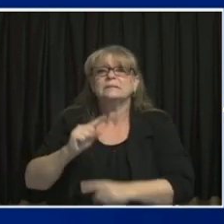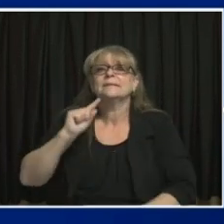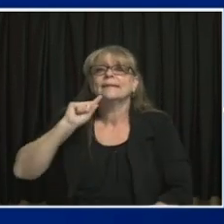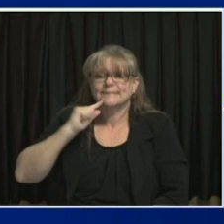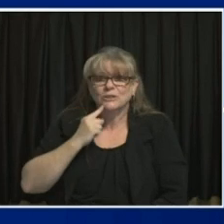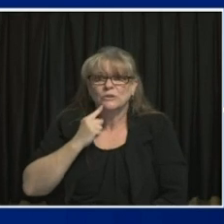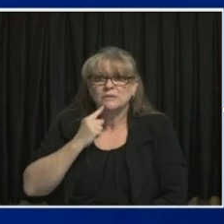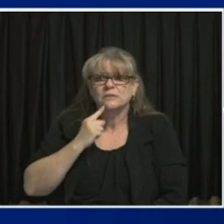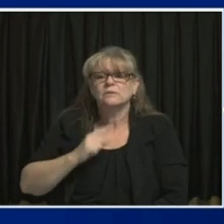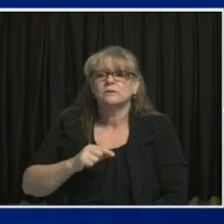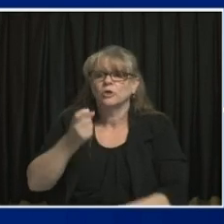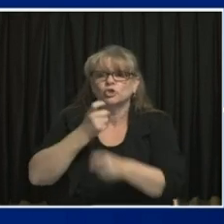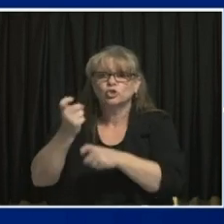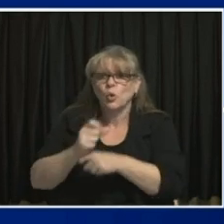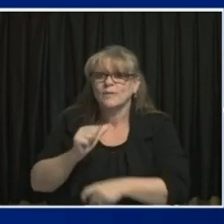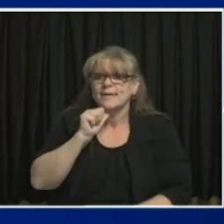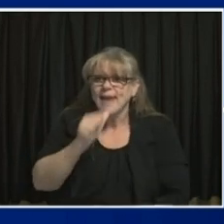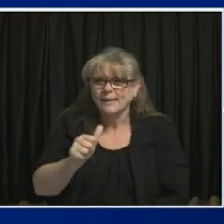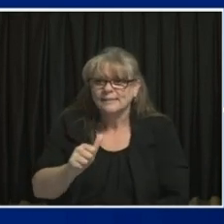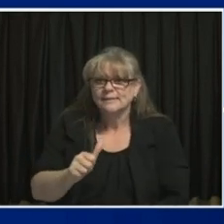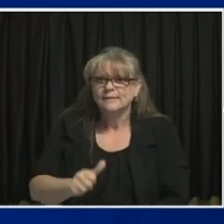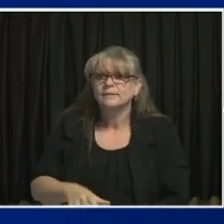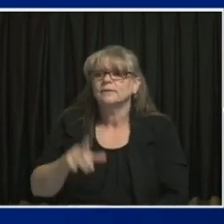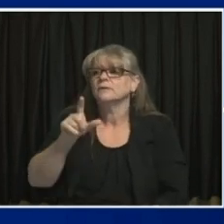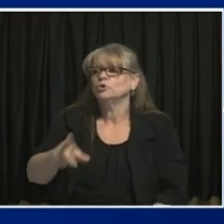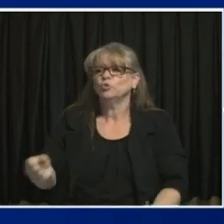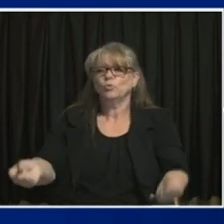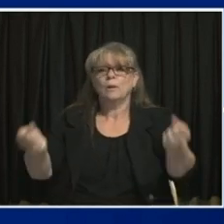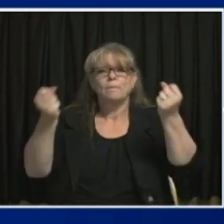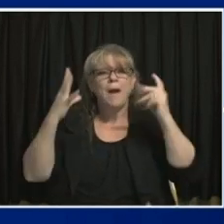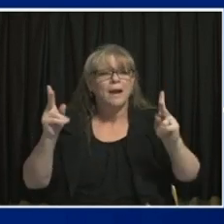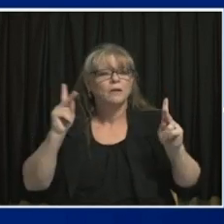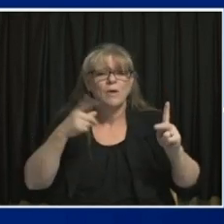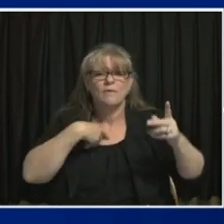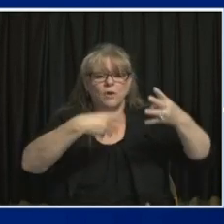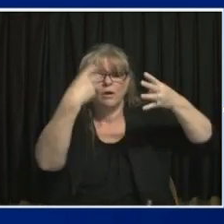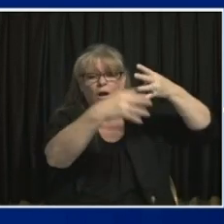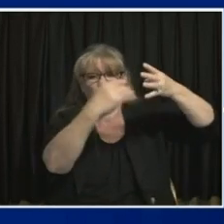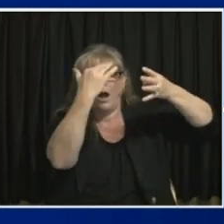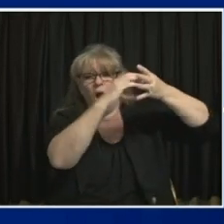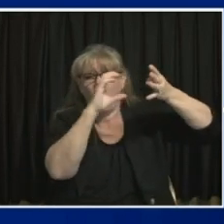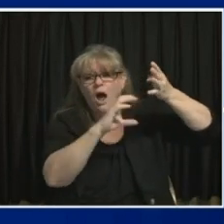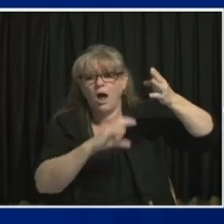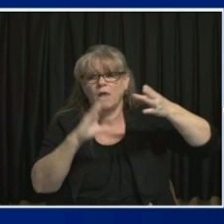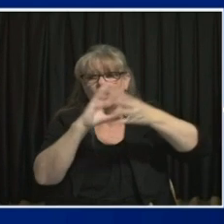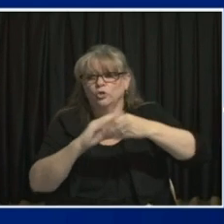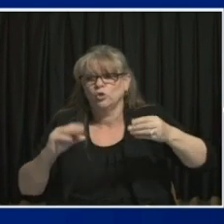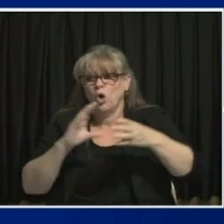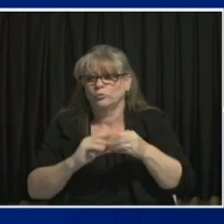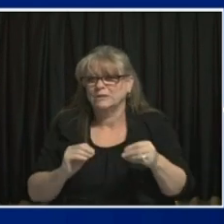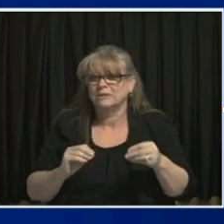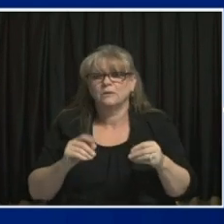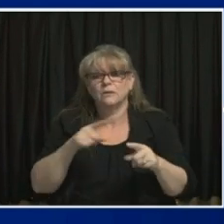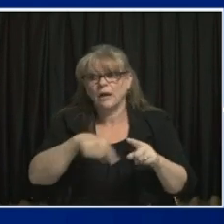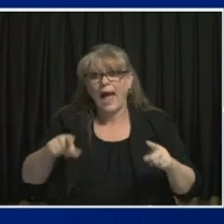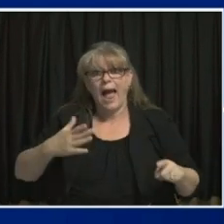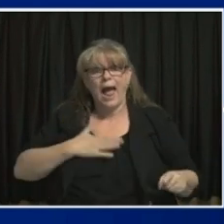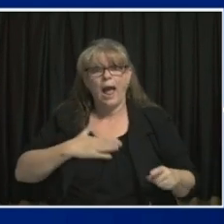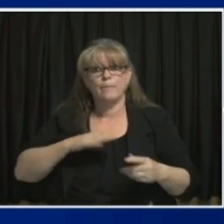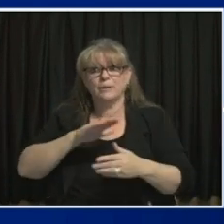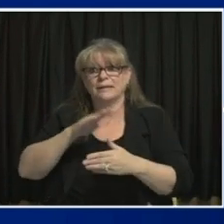1,000 Colorado stories that don't have happy endings. In Durango, 49-year-old John Sanchez passed away from